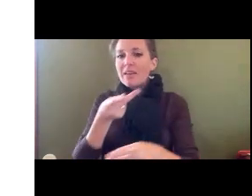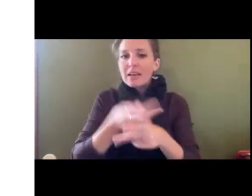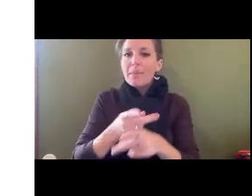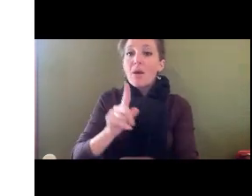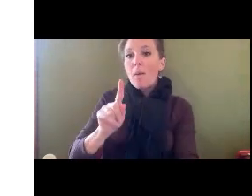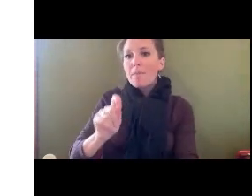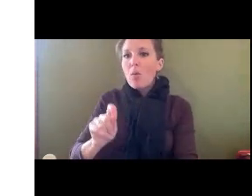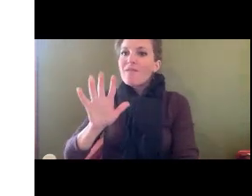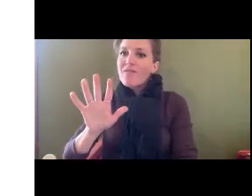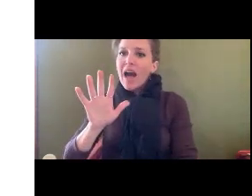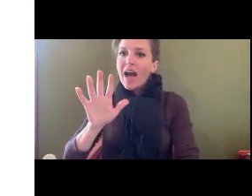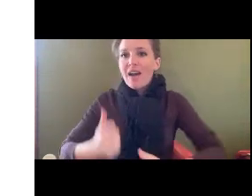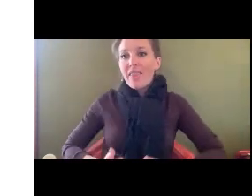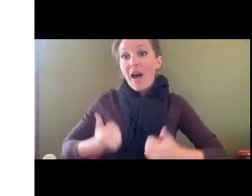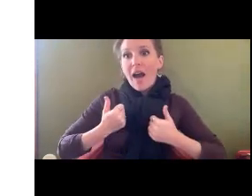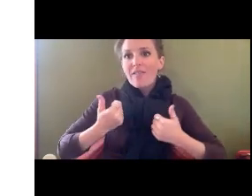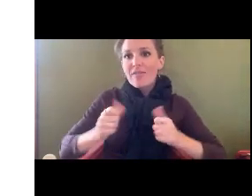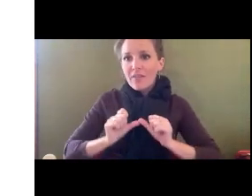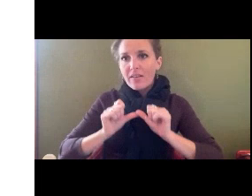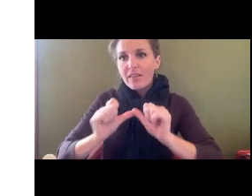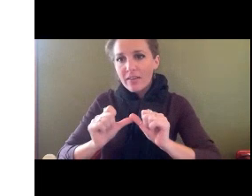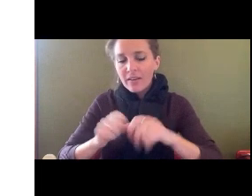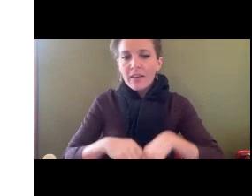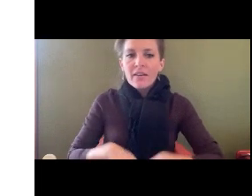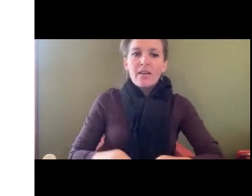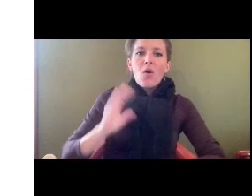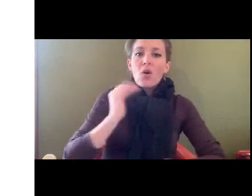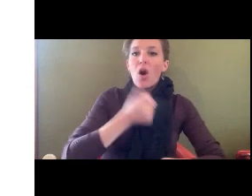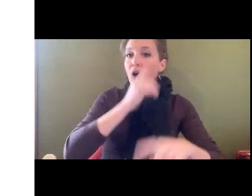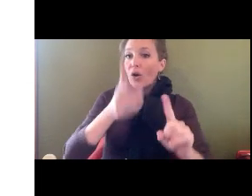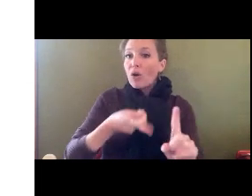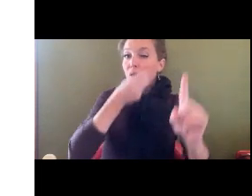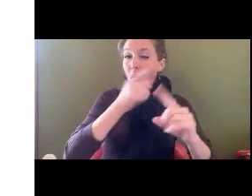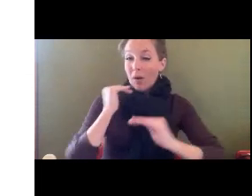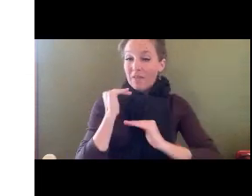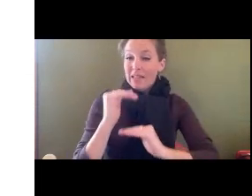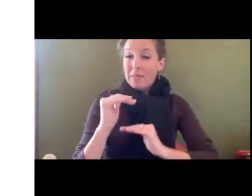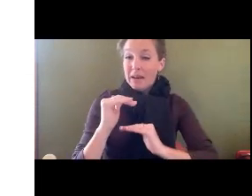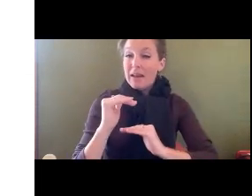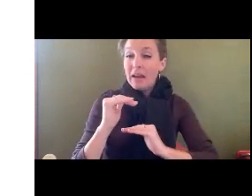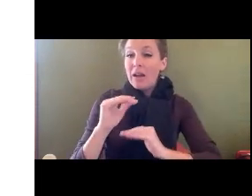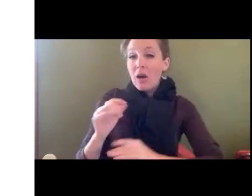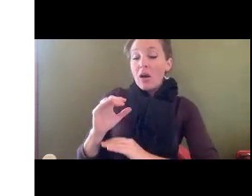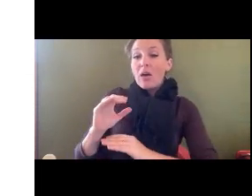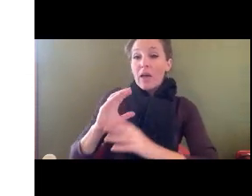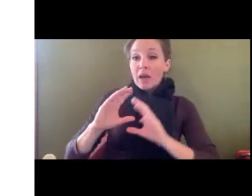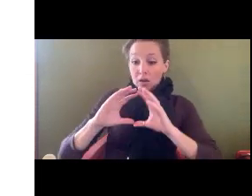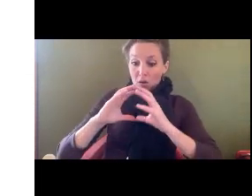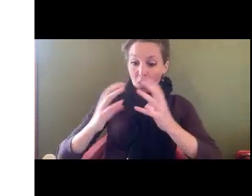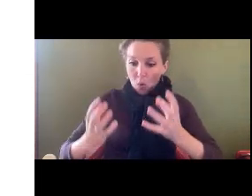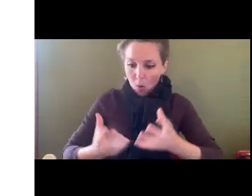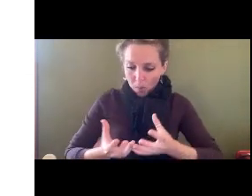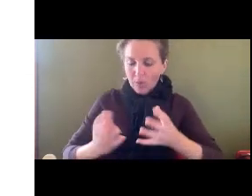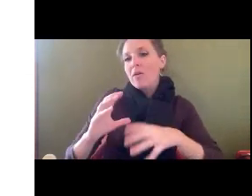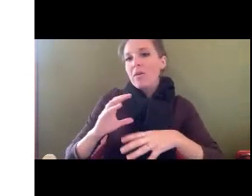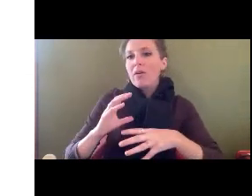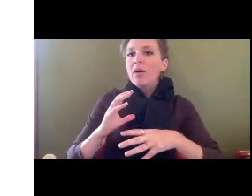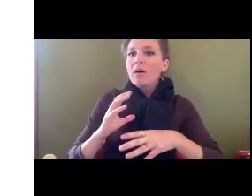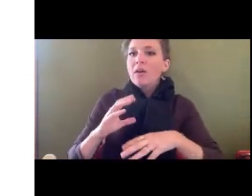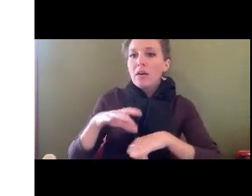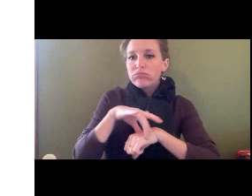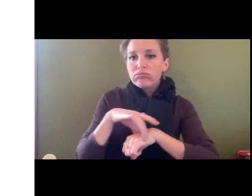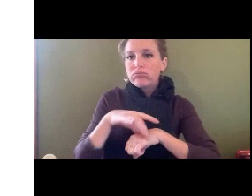or basically our goal of limiting global warming to 1.5 degrees Celsius. And it's also